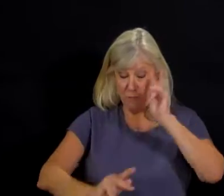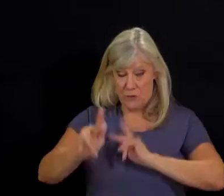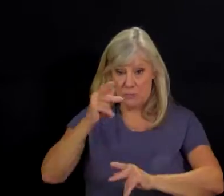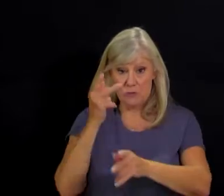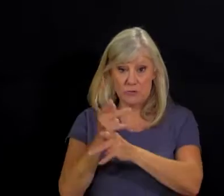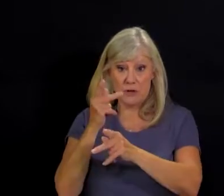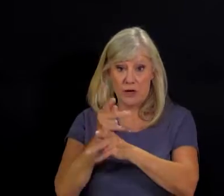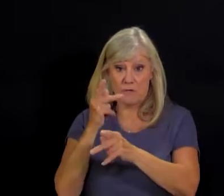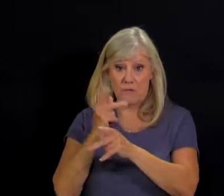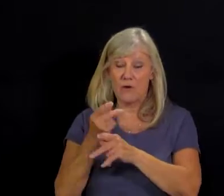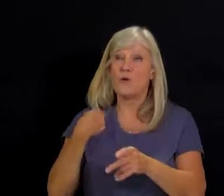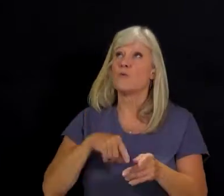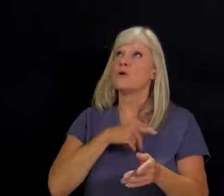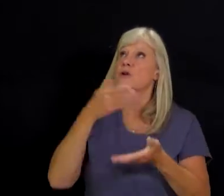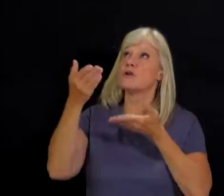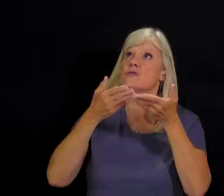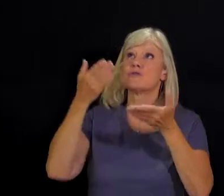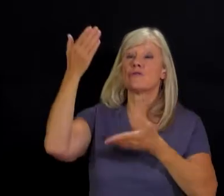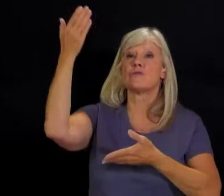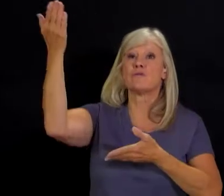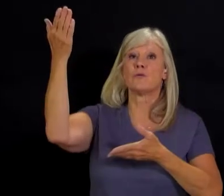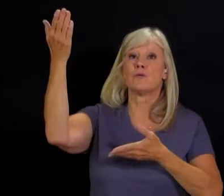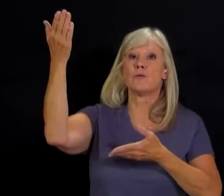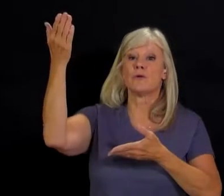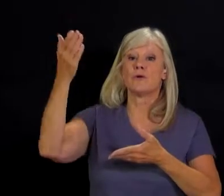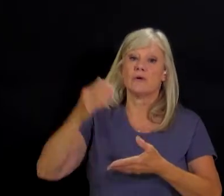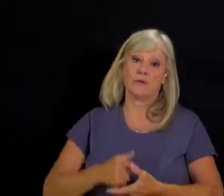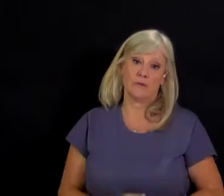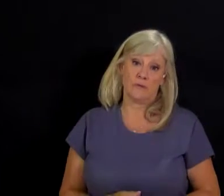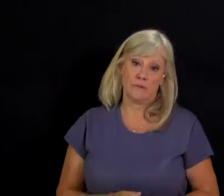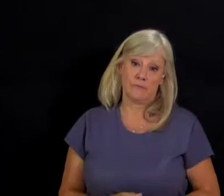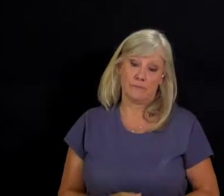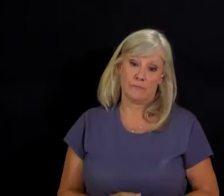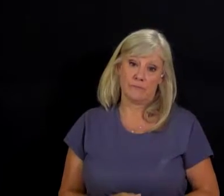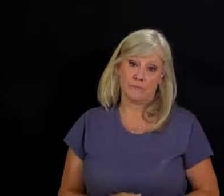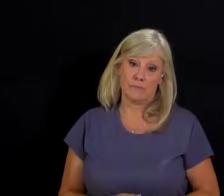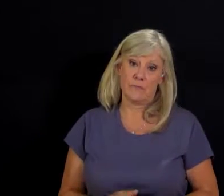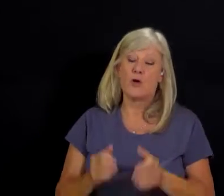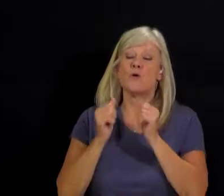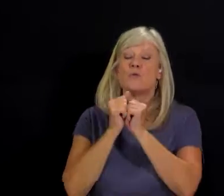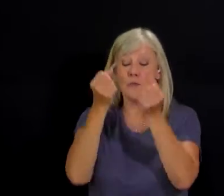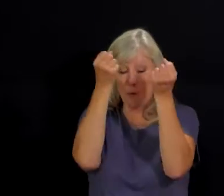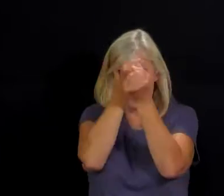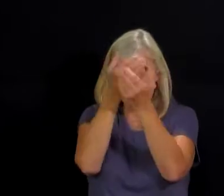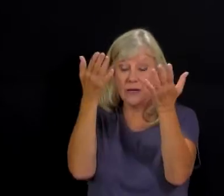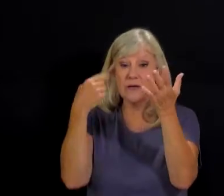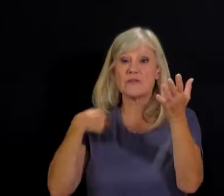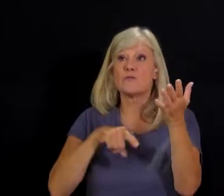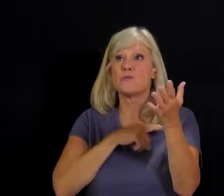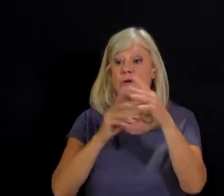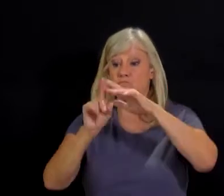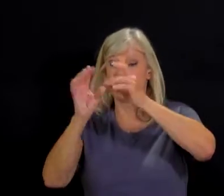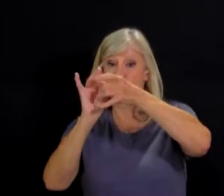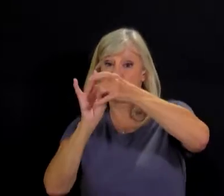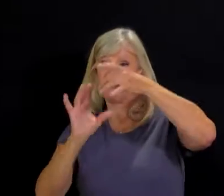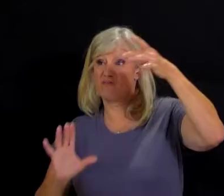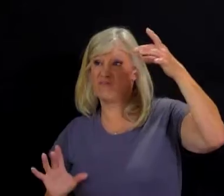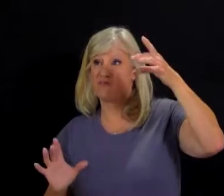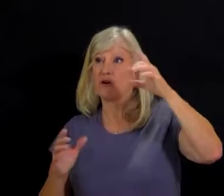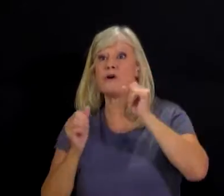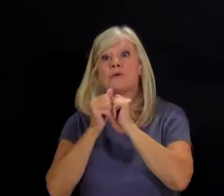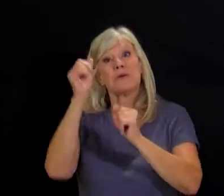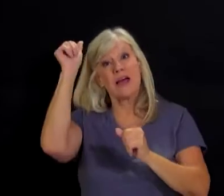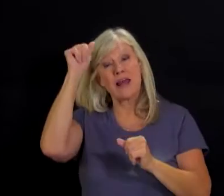Creator, he might have dominion over all creatures. And when through disobedience he had lost your friendship, you did not abandon him